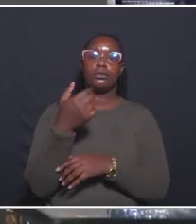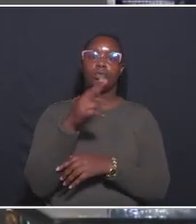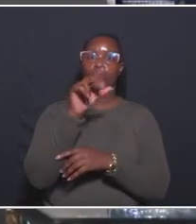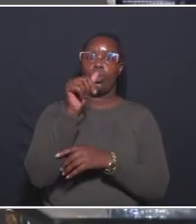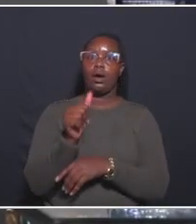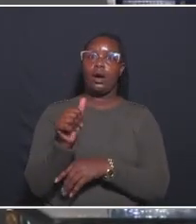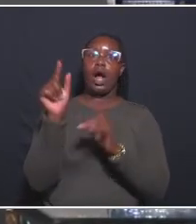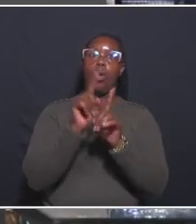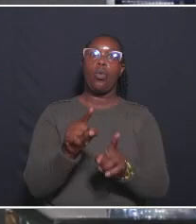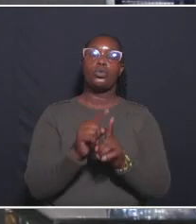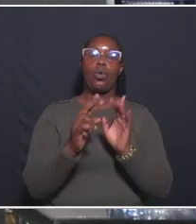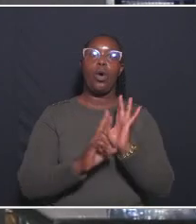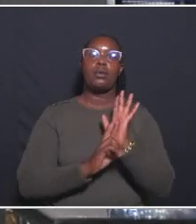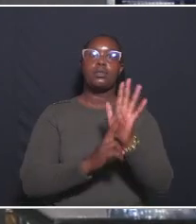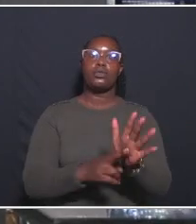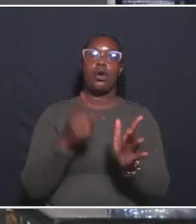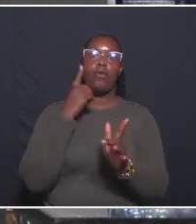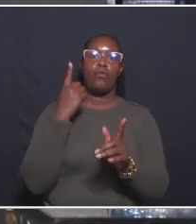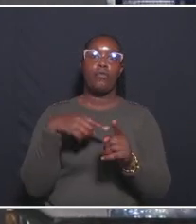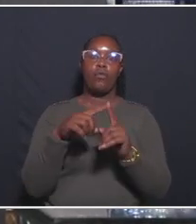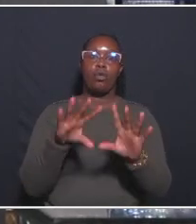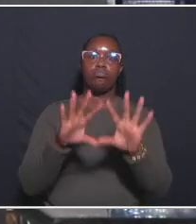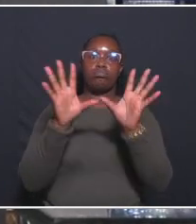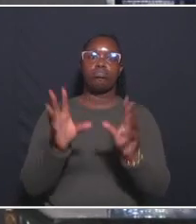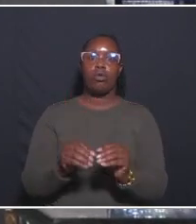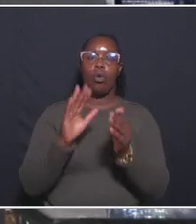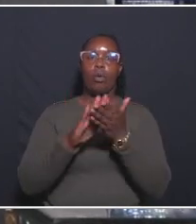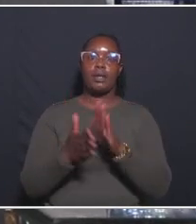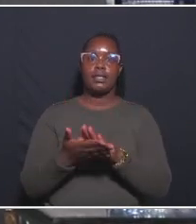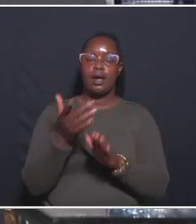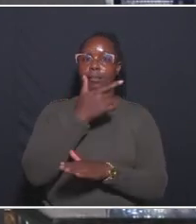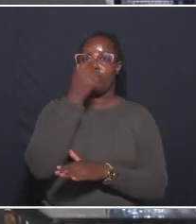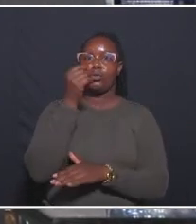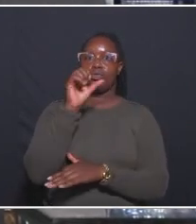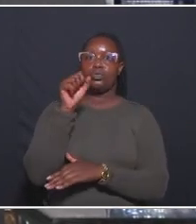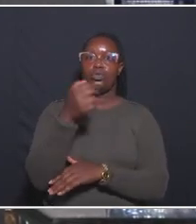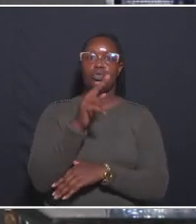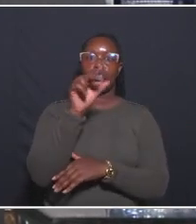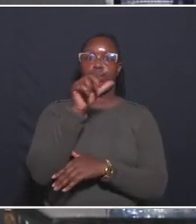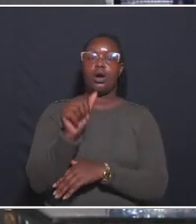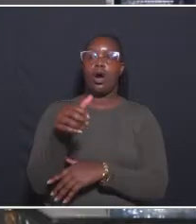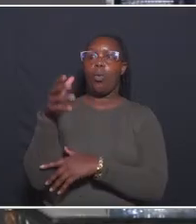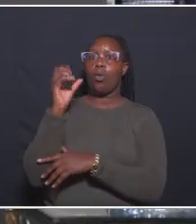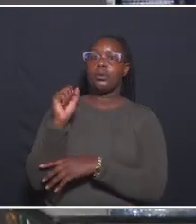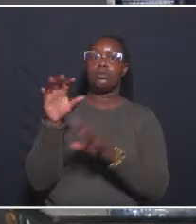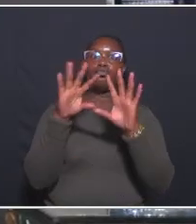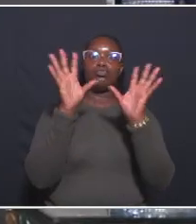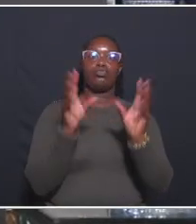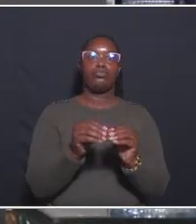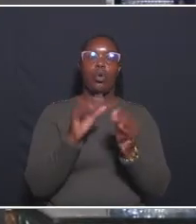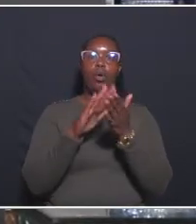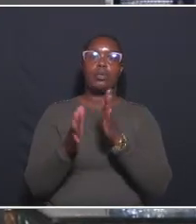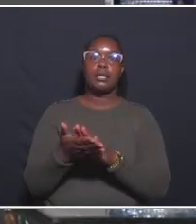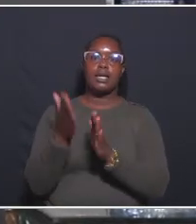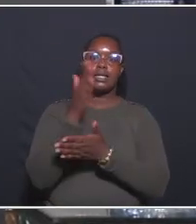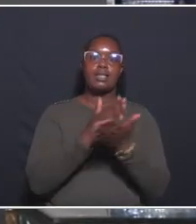a representation to a whole community because Sugar was a whole community. Some are here, our post coordinator